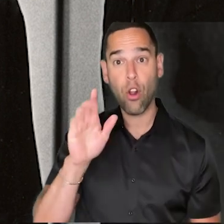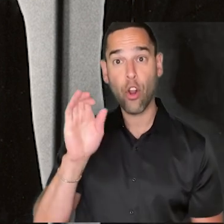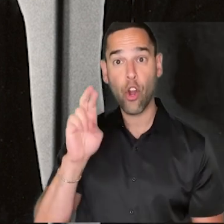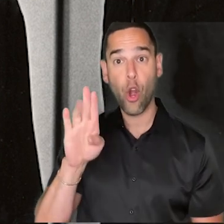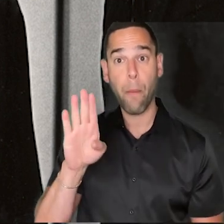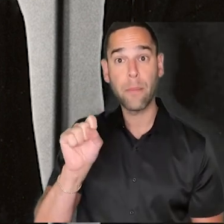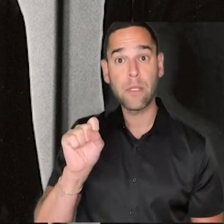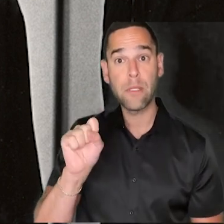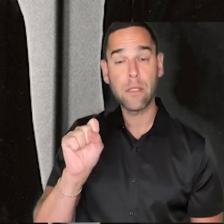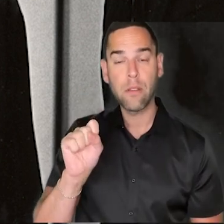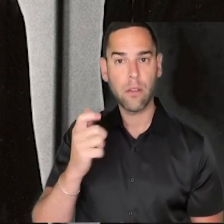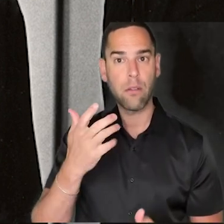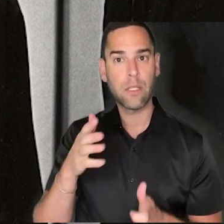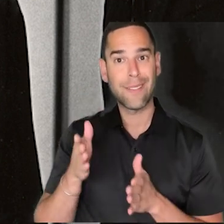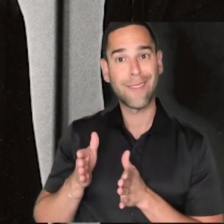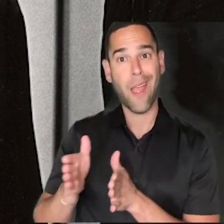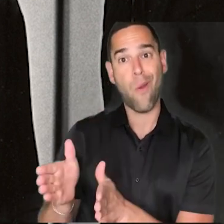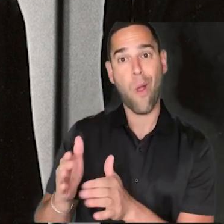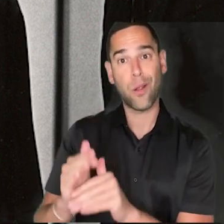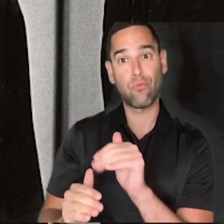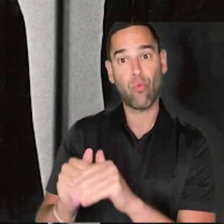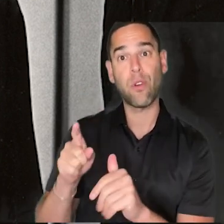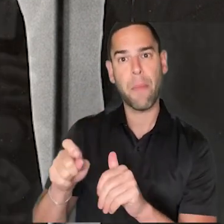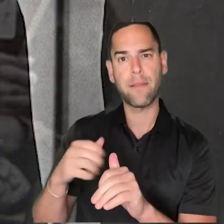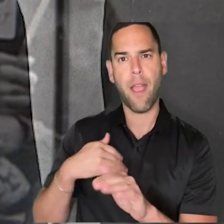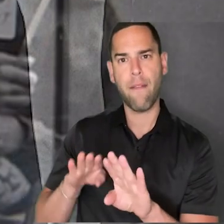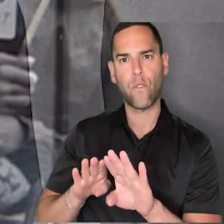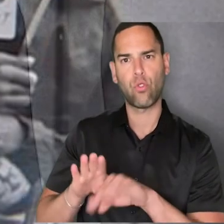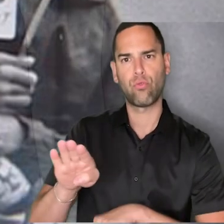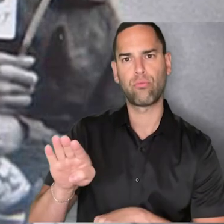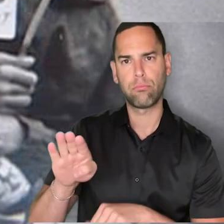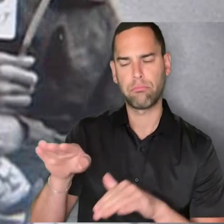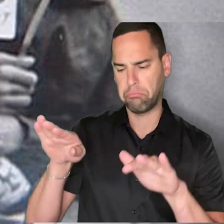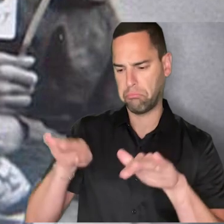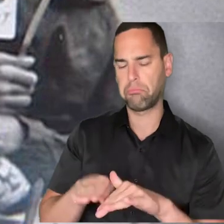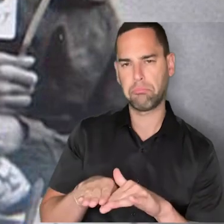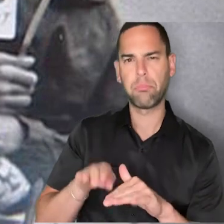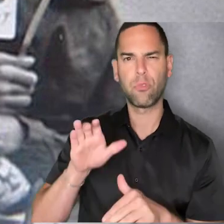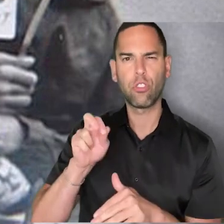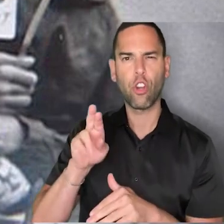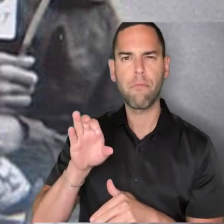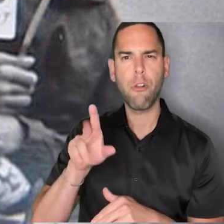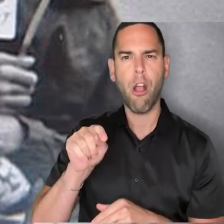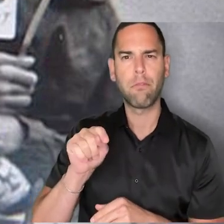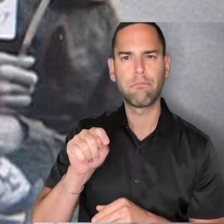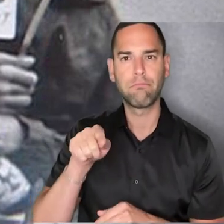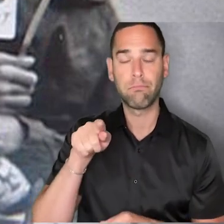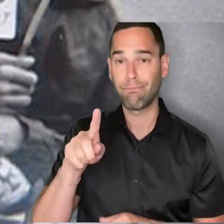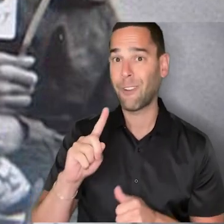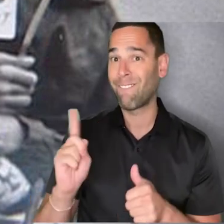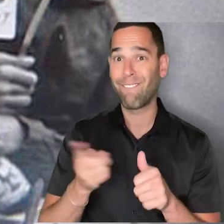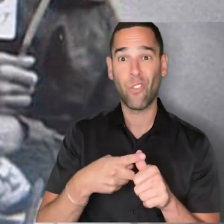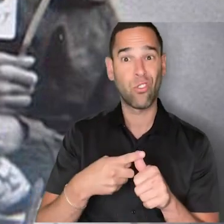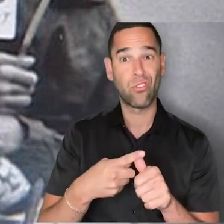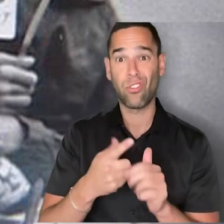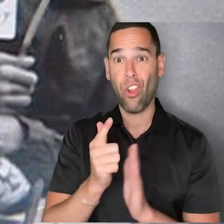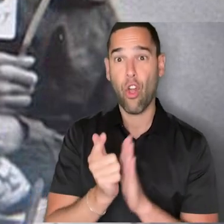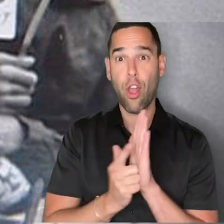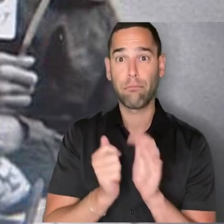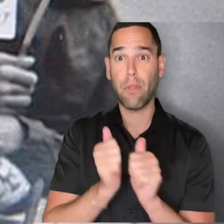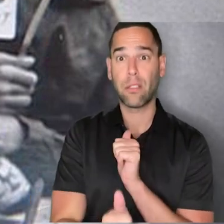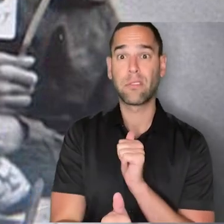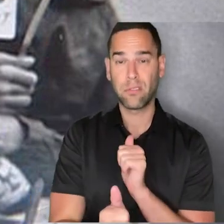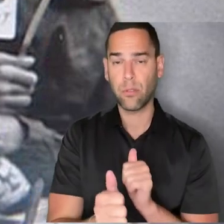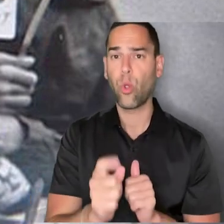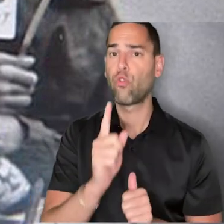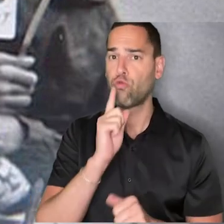curbs, street, sidewalk construction, have curb cuts. And that, I believe, is kind of the first